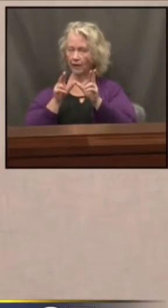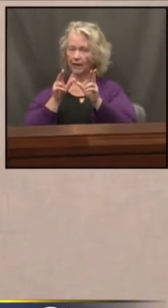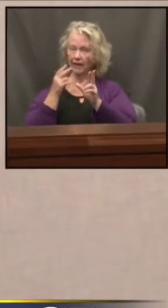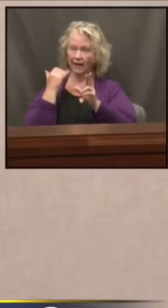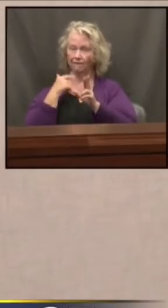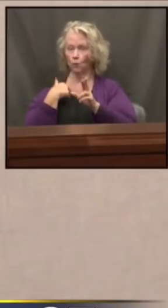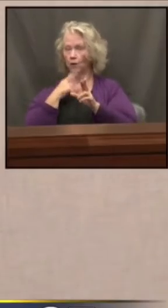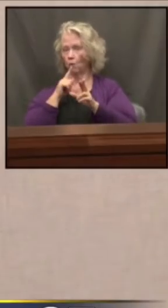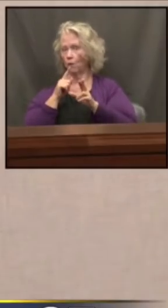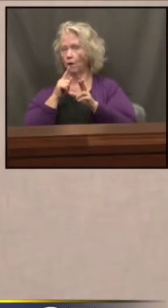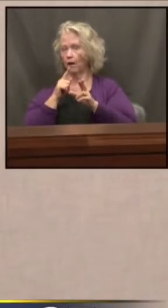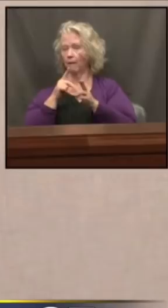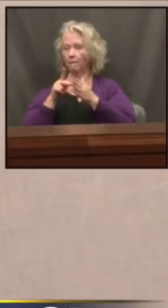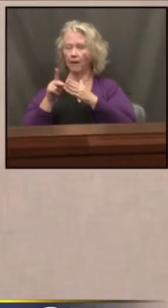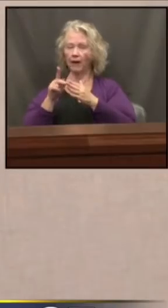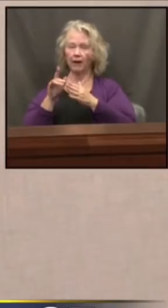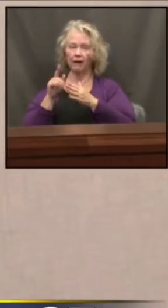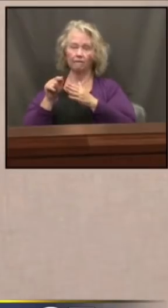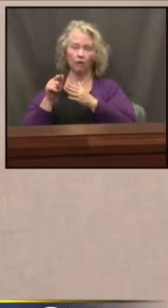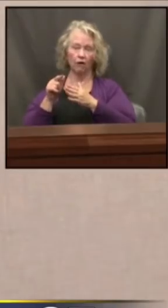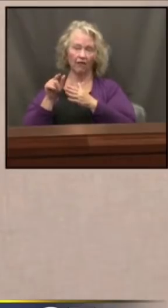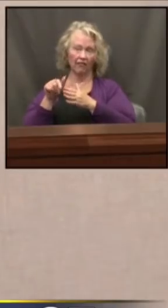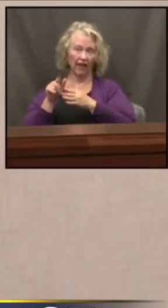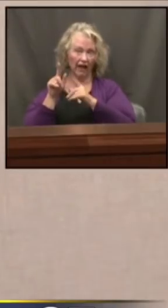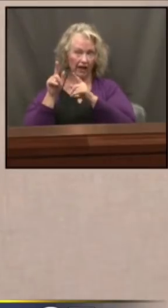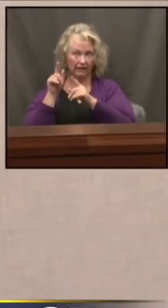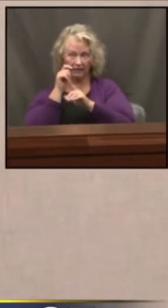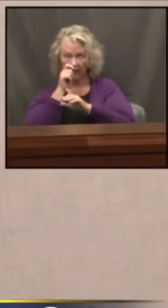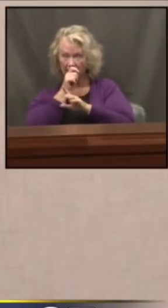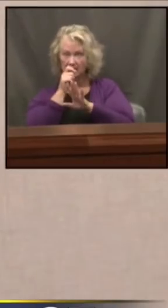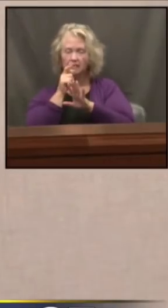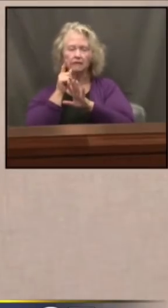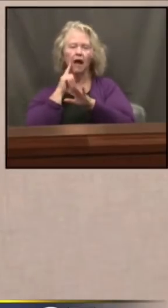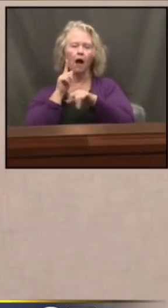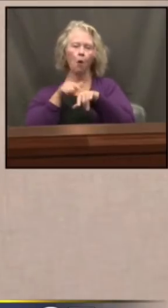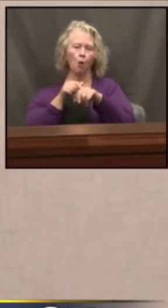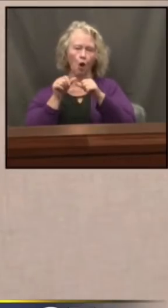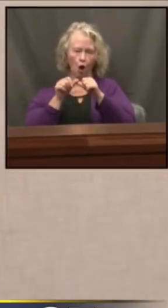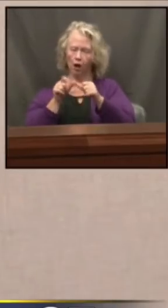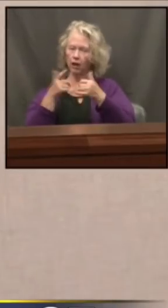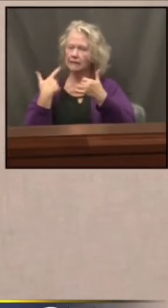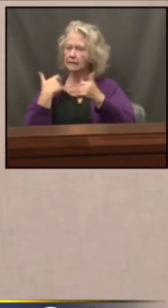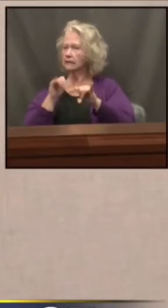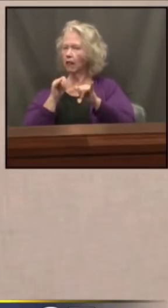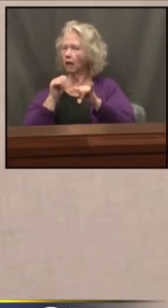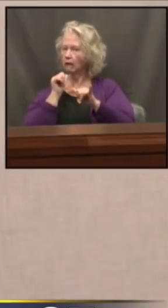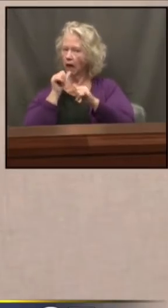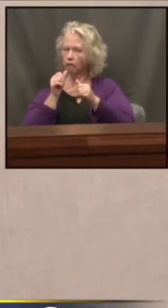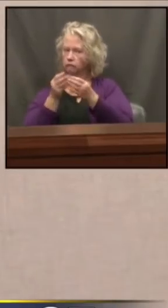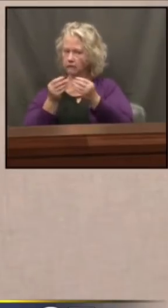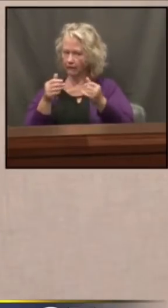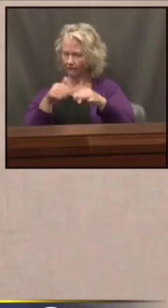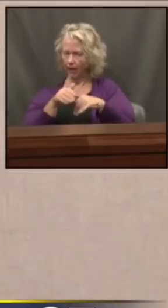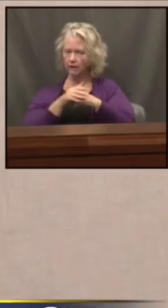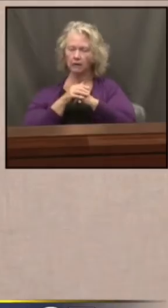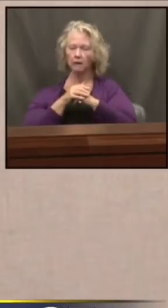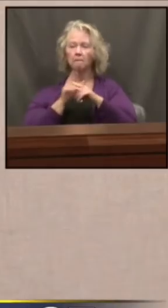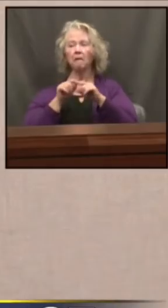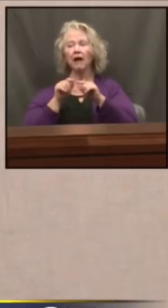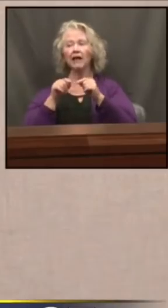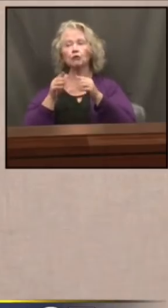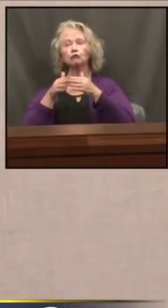cover any of that testing, and if so, for how long. So that is an open item, but generally speaking, we do not